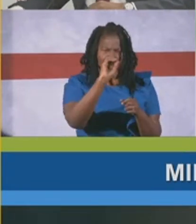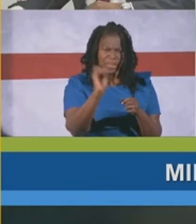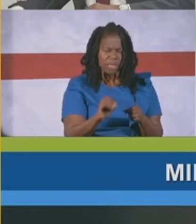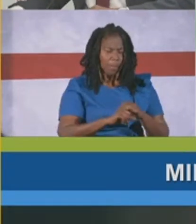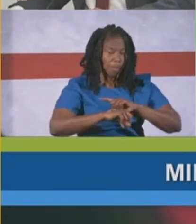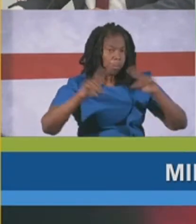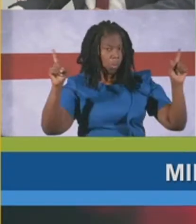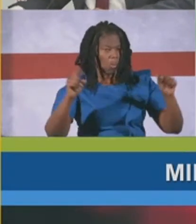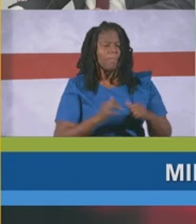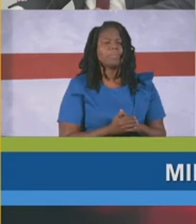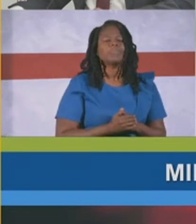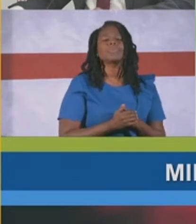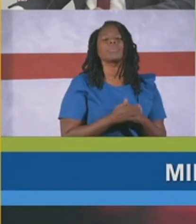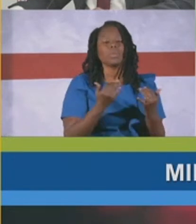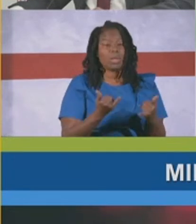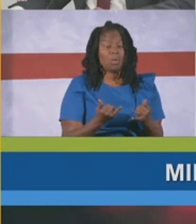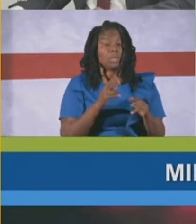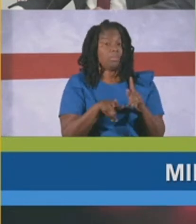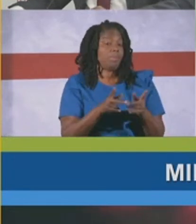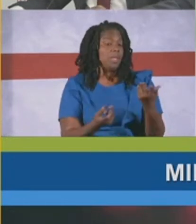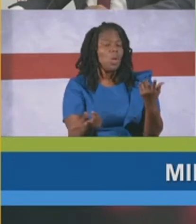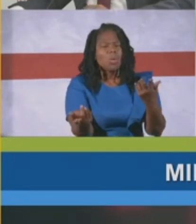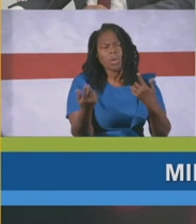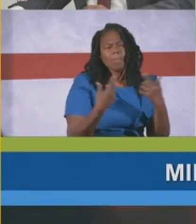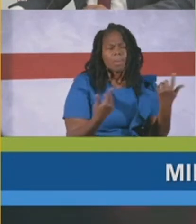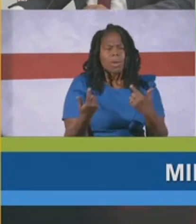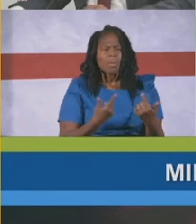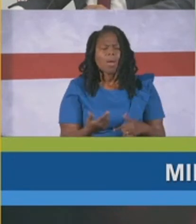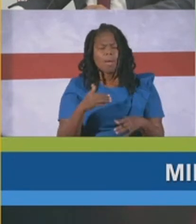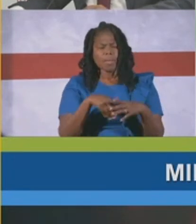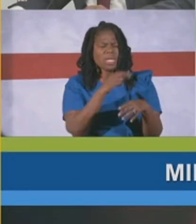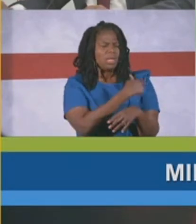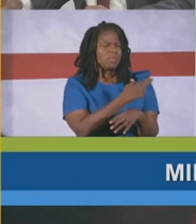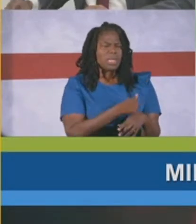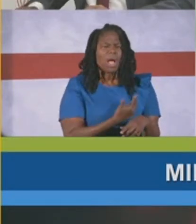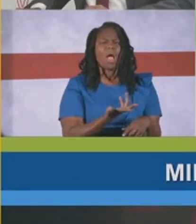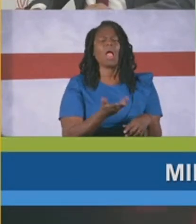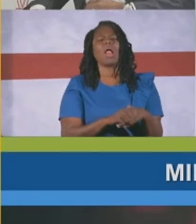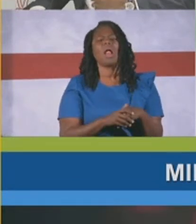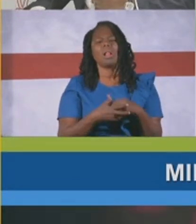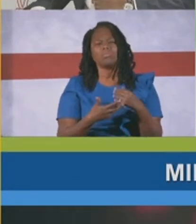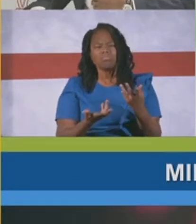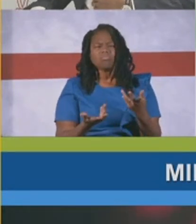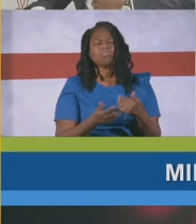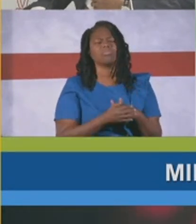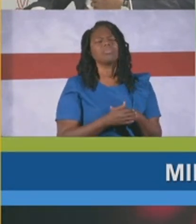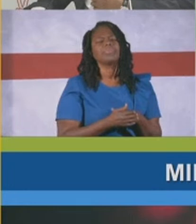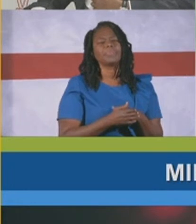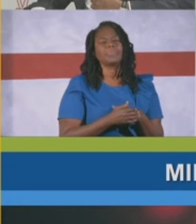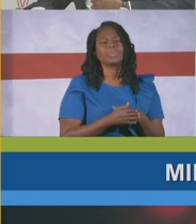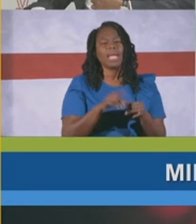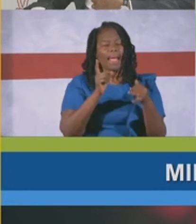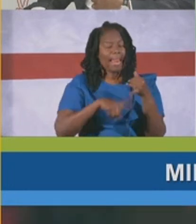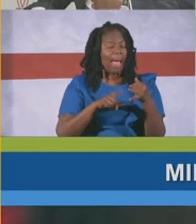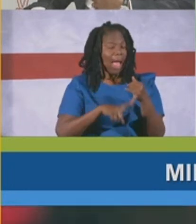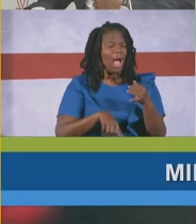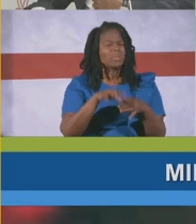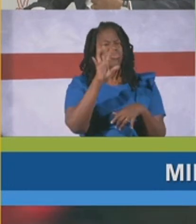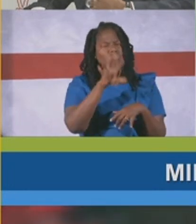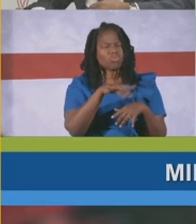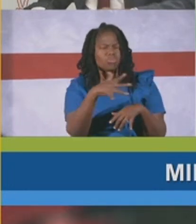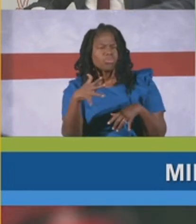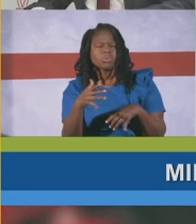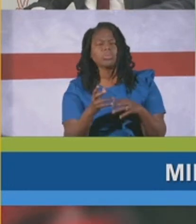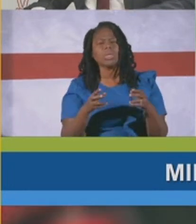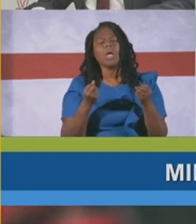just to remind, these are persons that would have come into hospital or stepped down during that period. The last graph, total deaths by vaccination